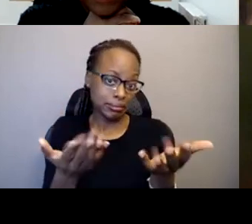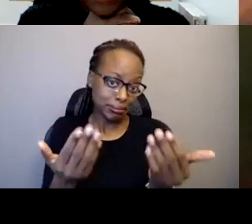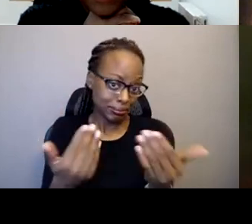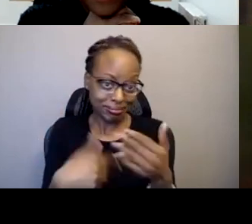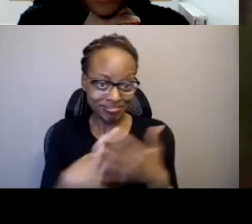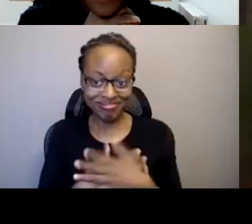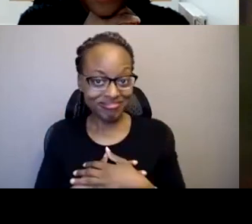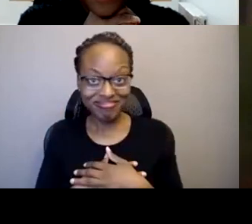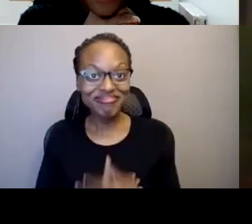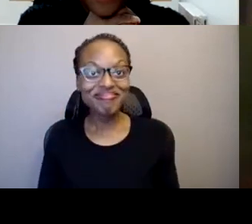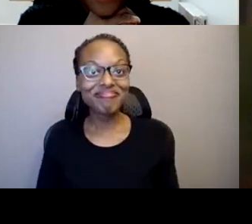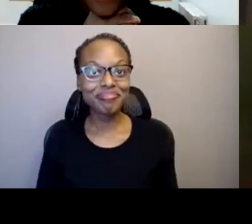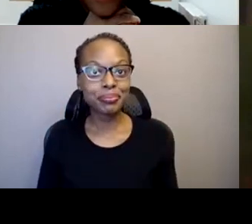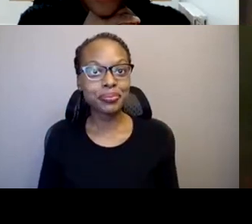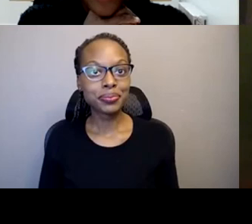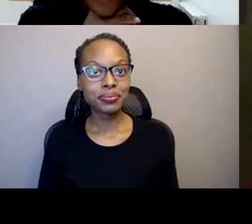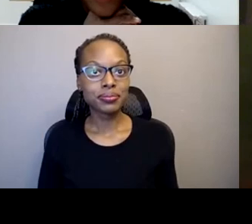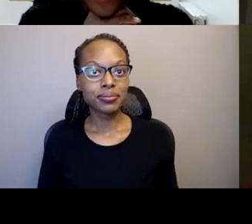and expertise here.